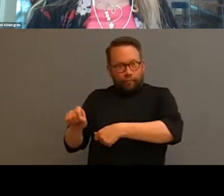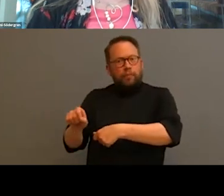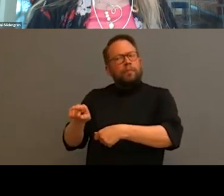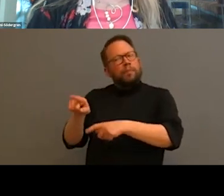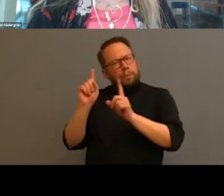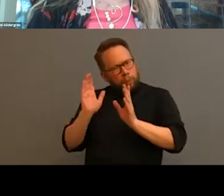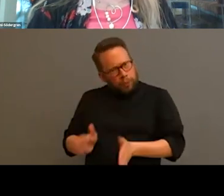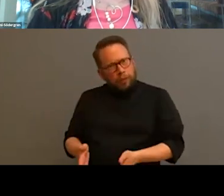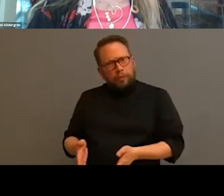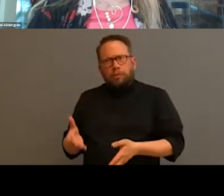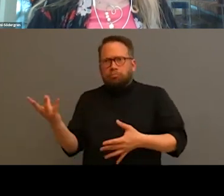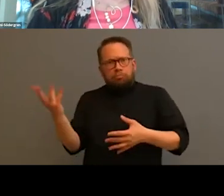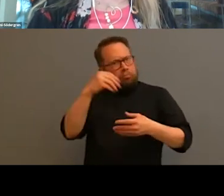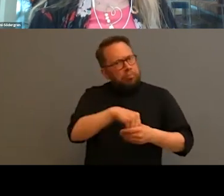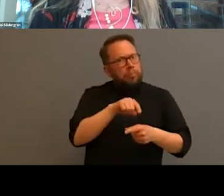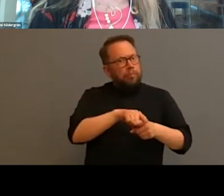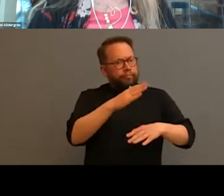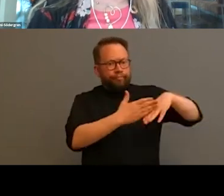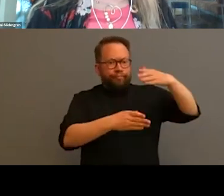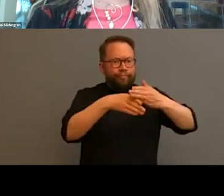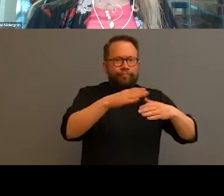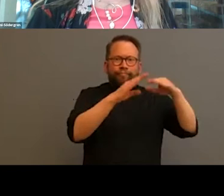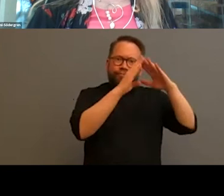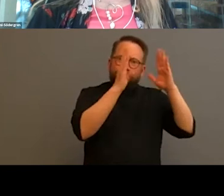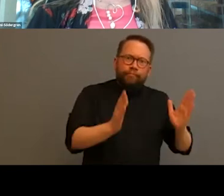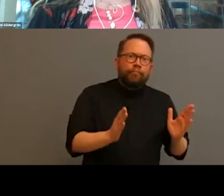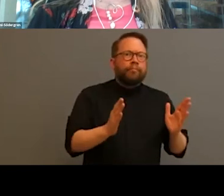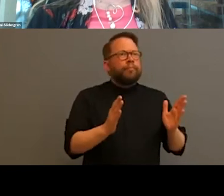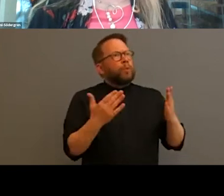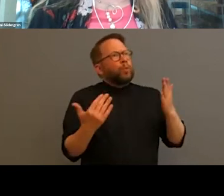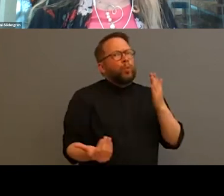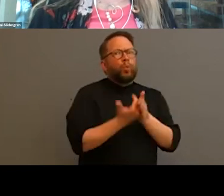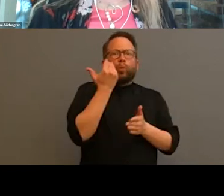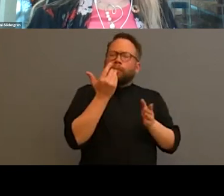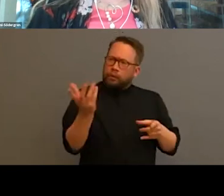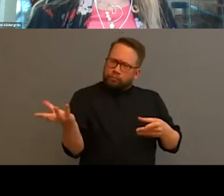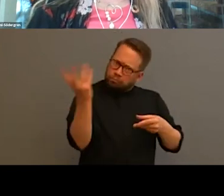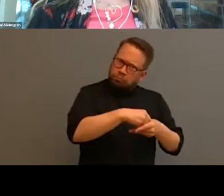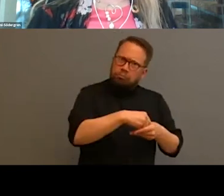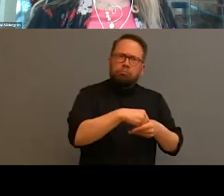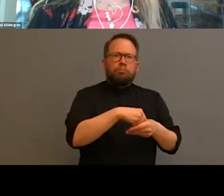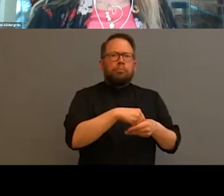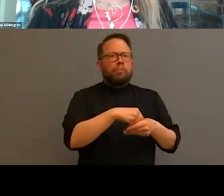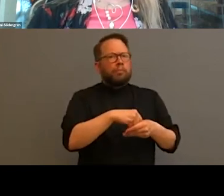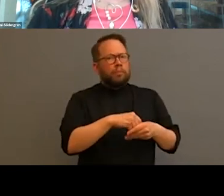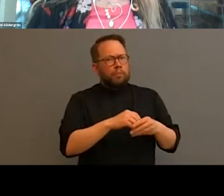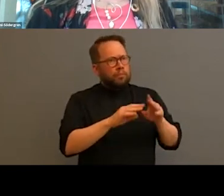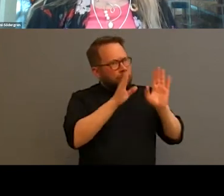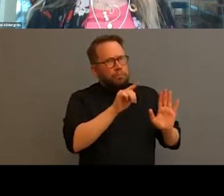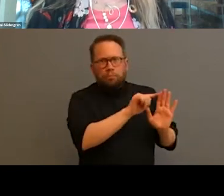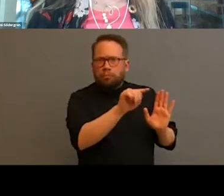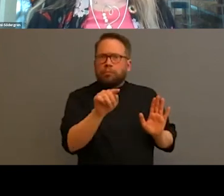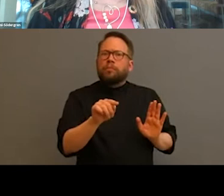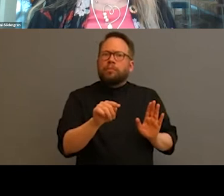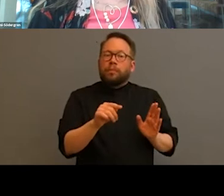construction work of modern housing. But a lot of buildings that are already there